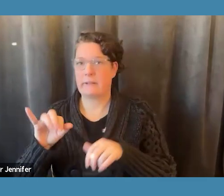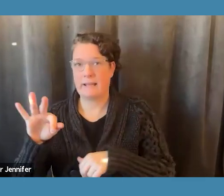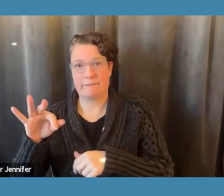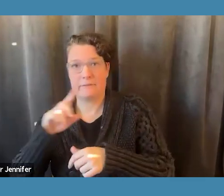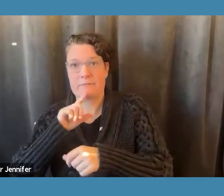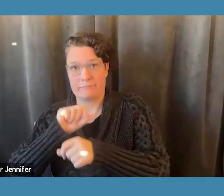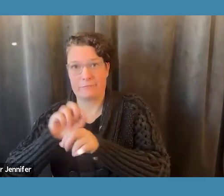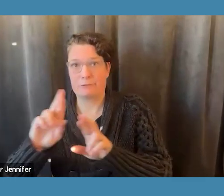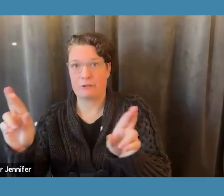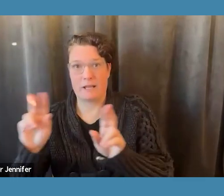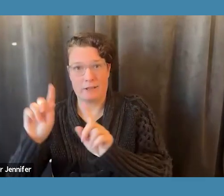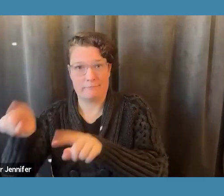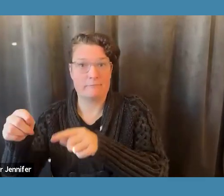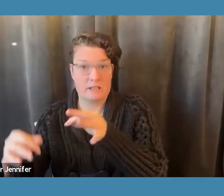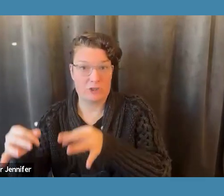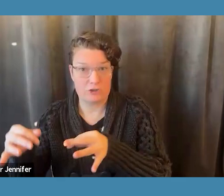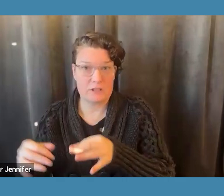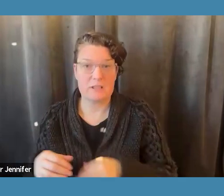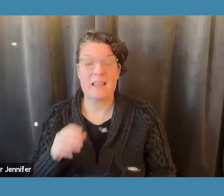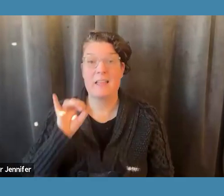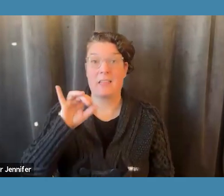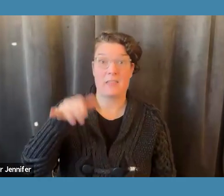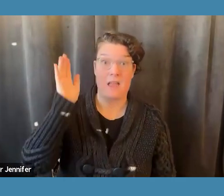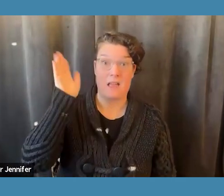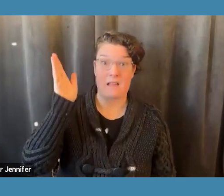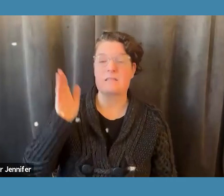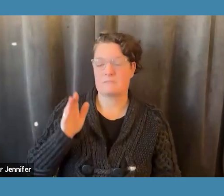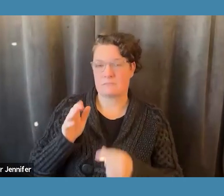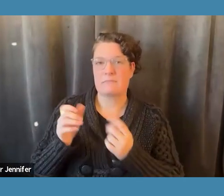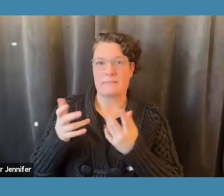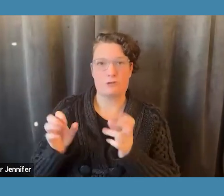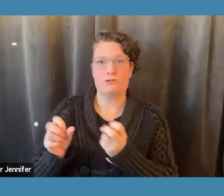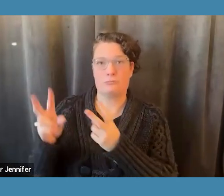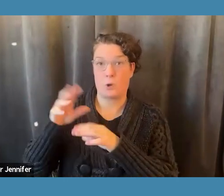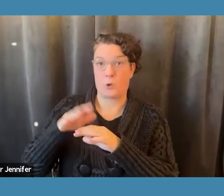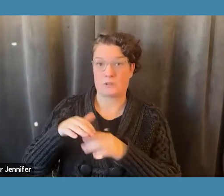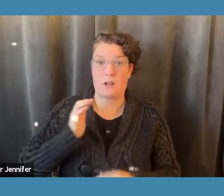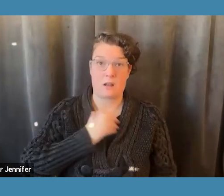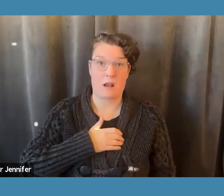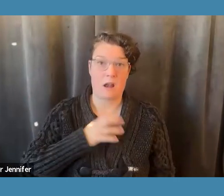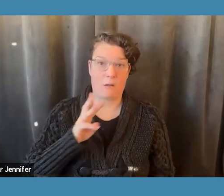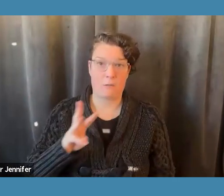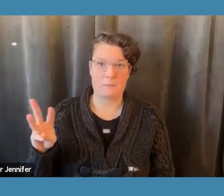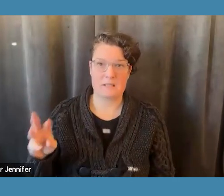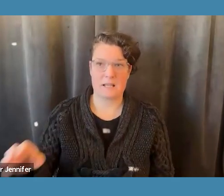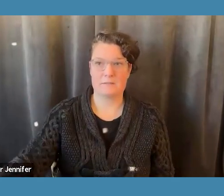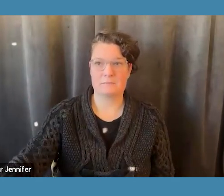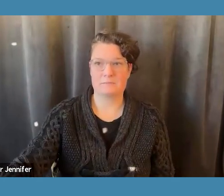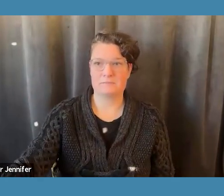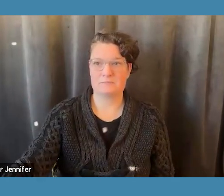stage. So that is on our website, just like this will be once it's over.